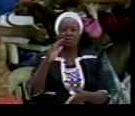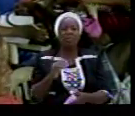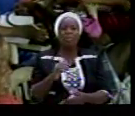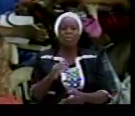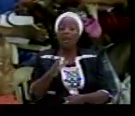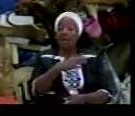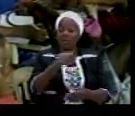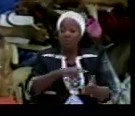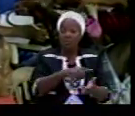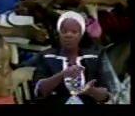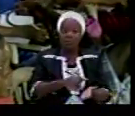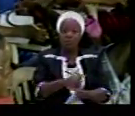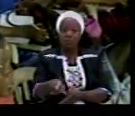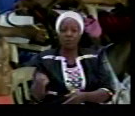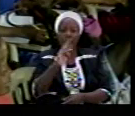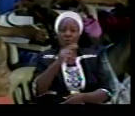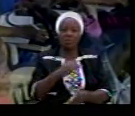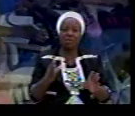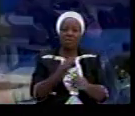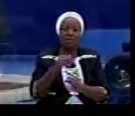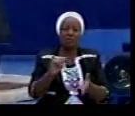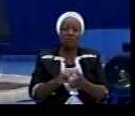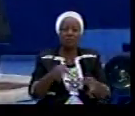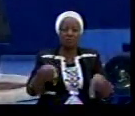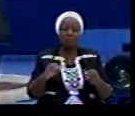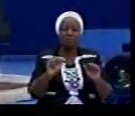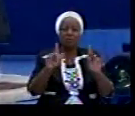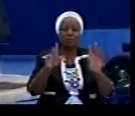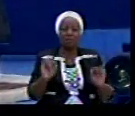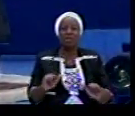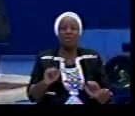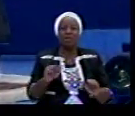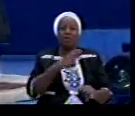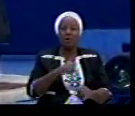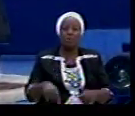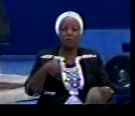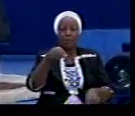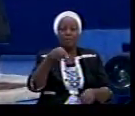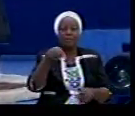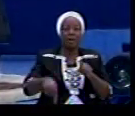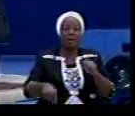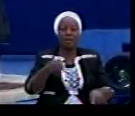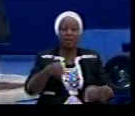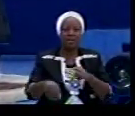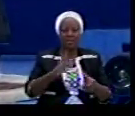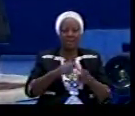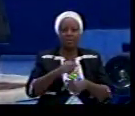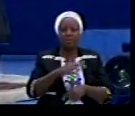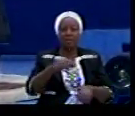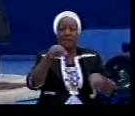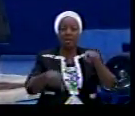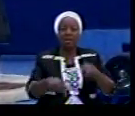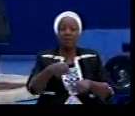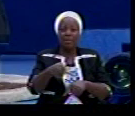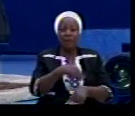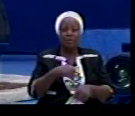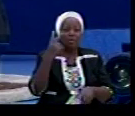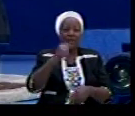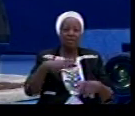those who were taken with palsies, they were paralyzed, and that were lame were